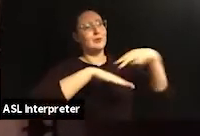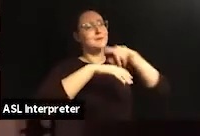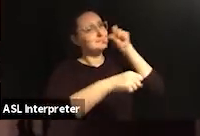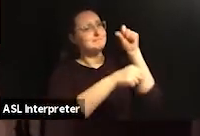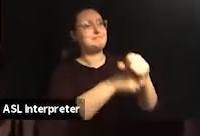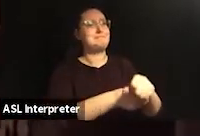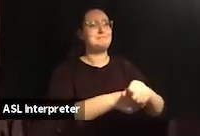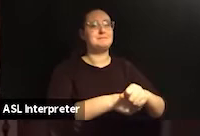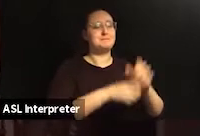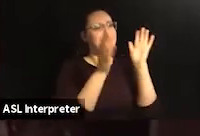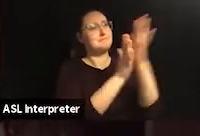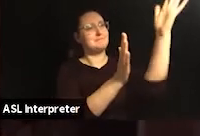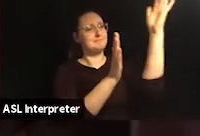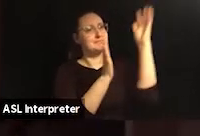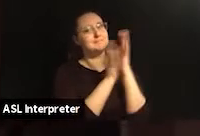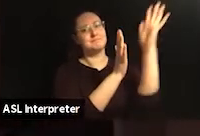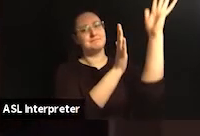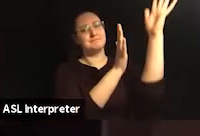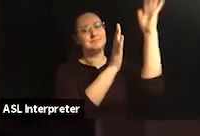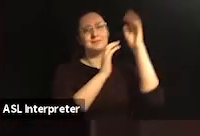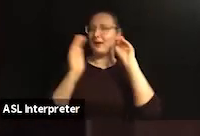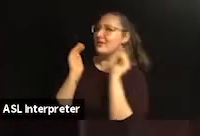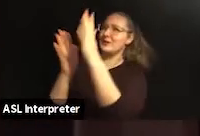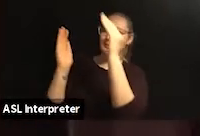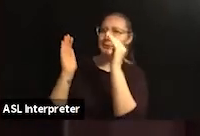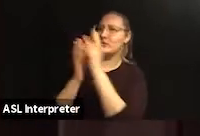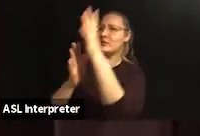Alleluia. Alleluia, Christ is risen.